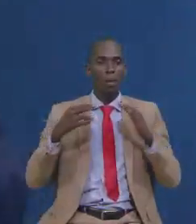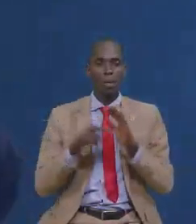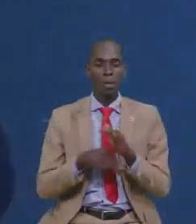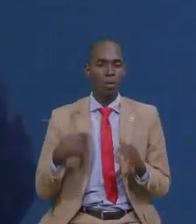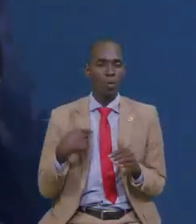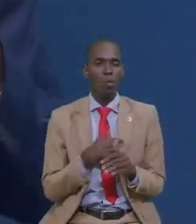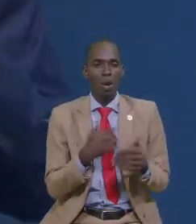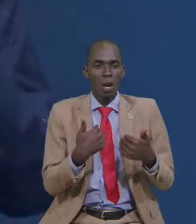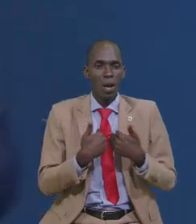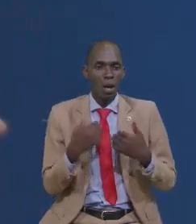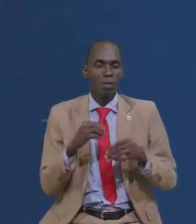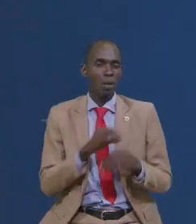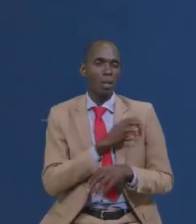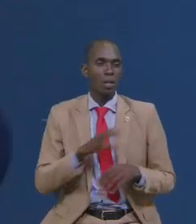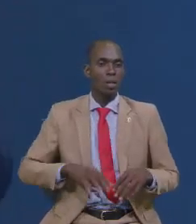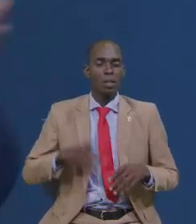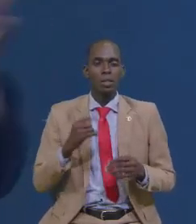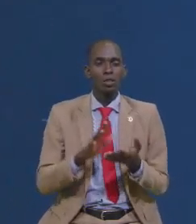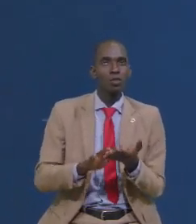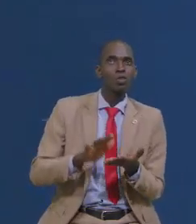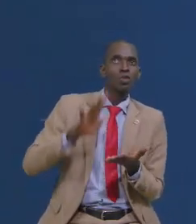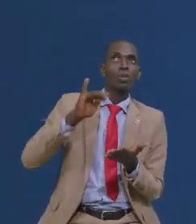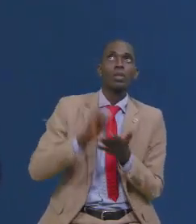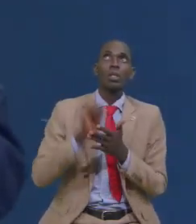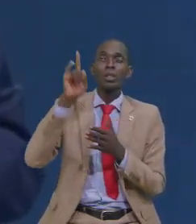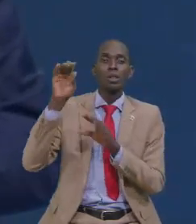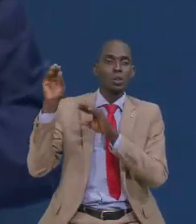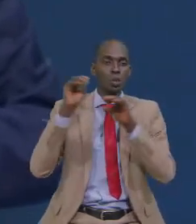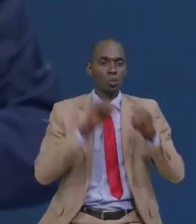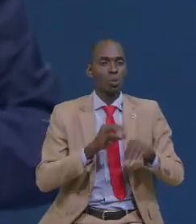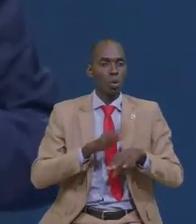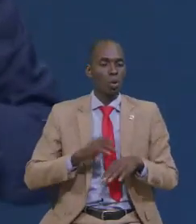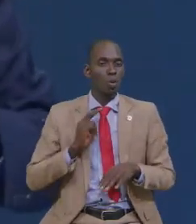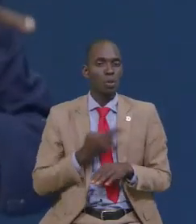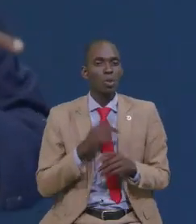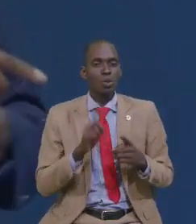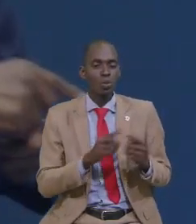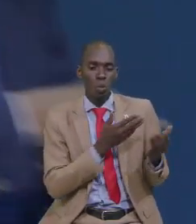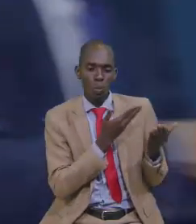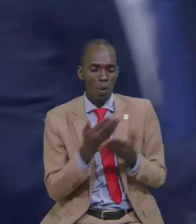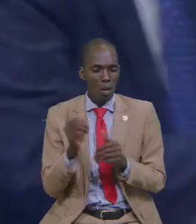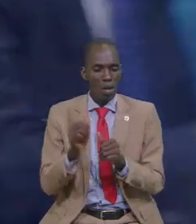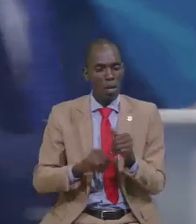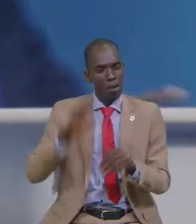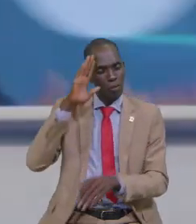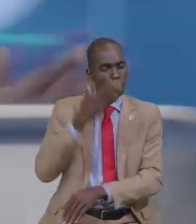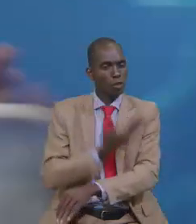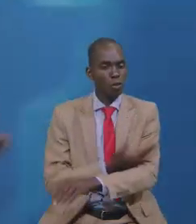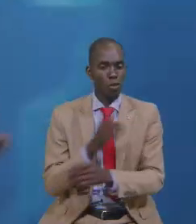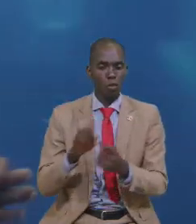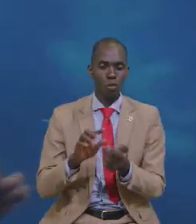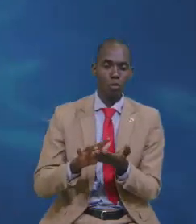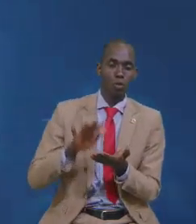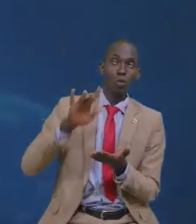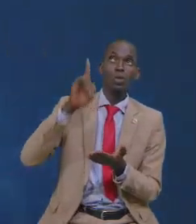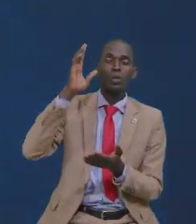and the glory that he puts upon us to bring every son to glory, he will do it in your